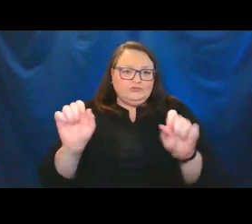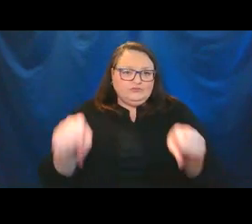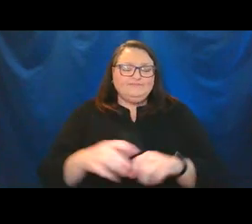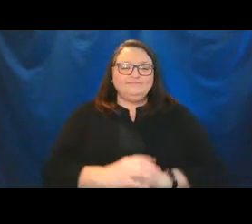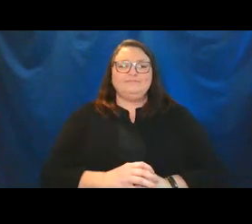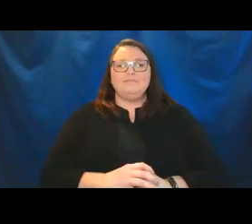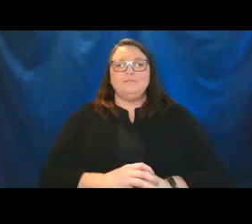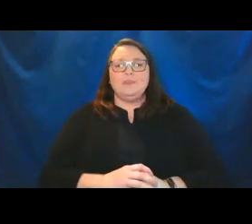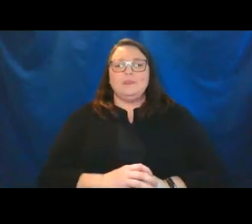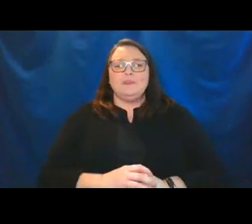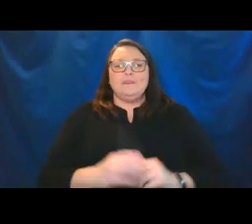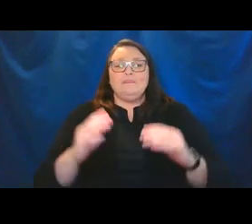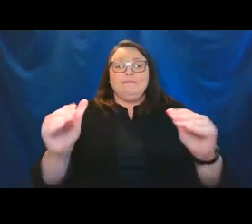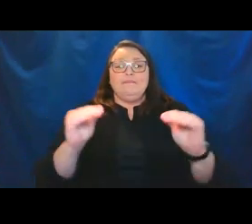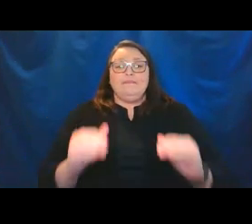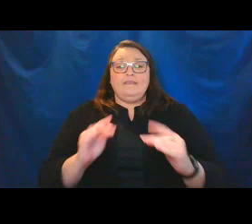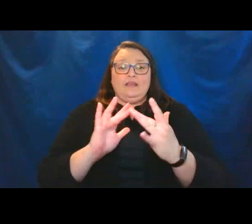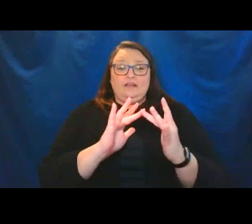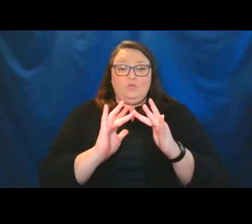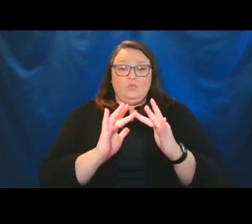With networking and connecting,